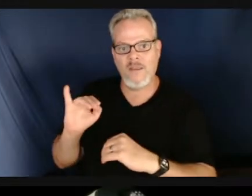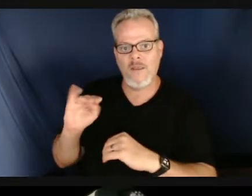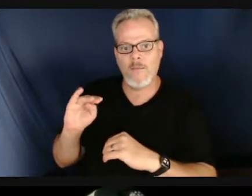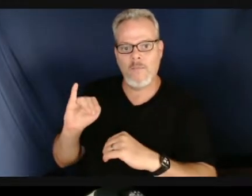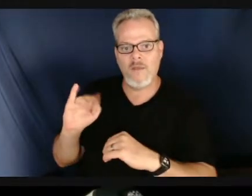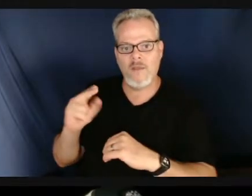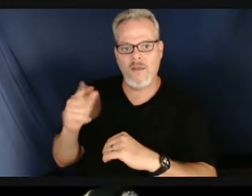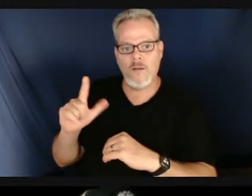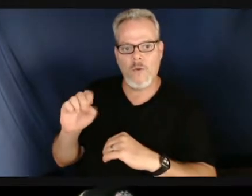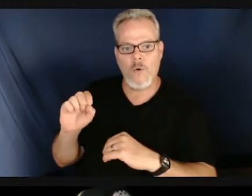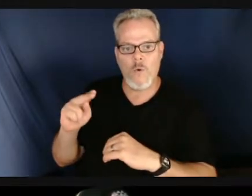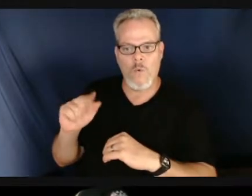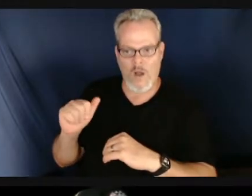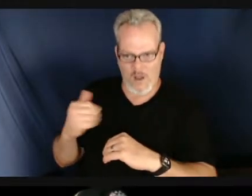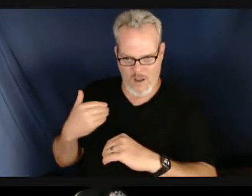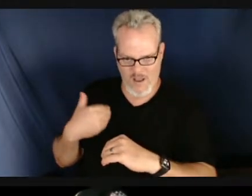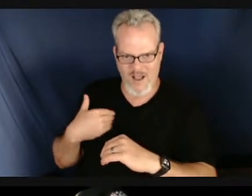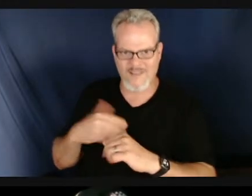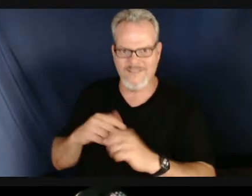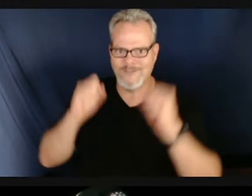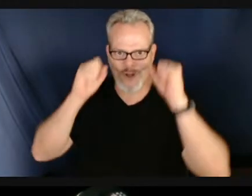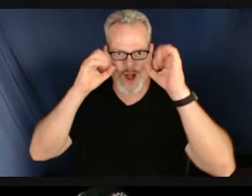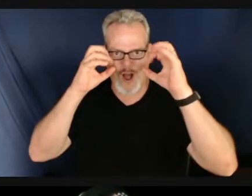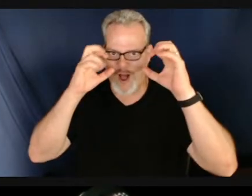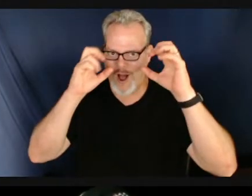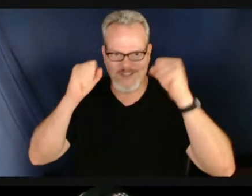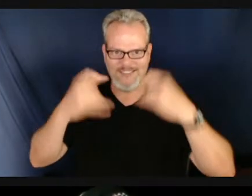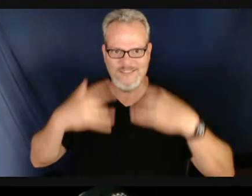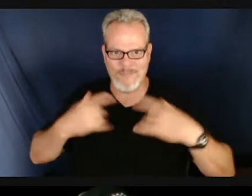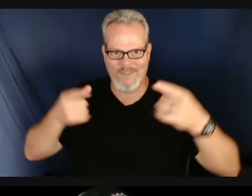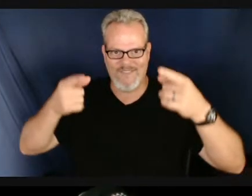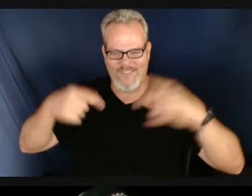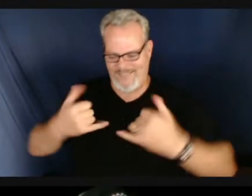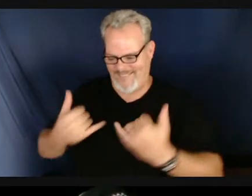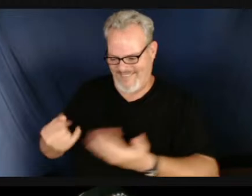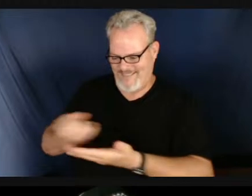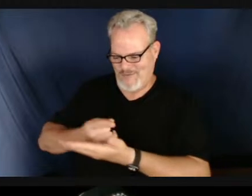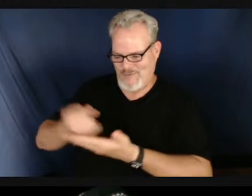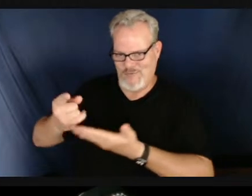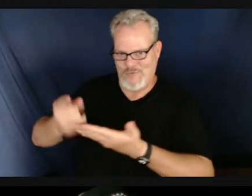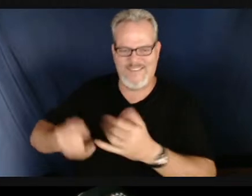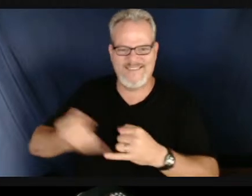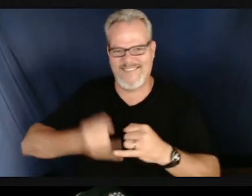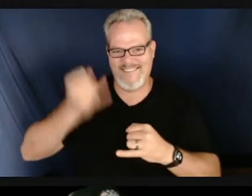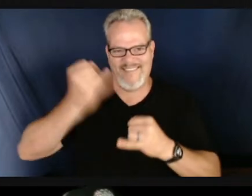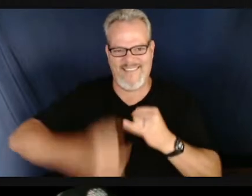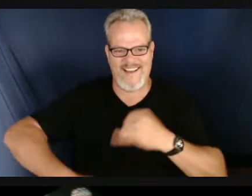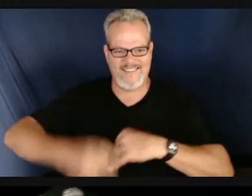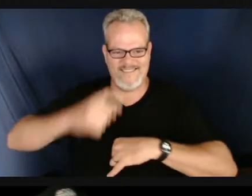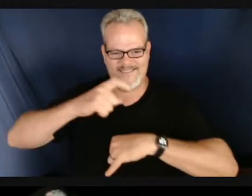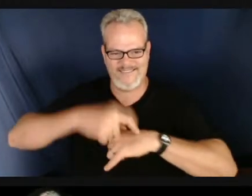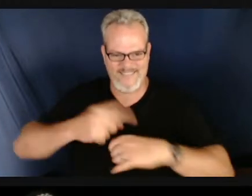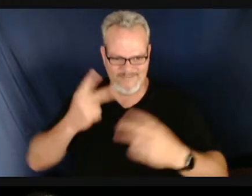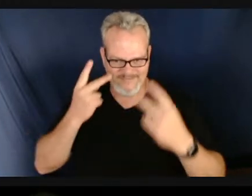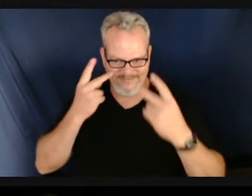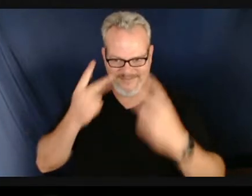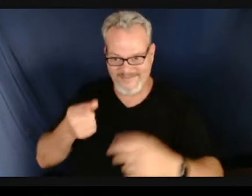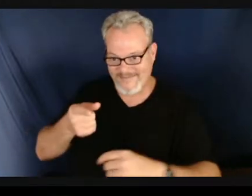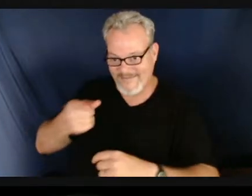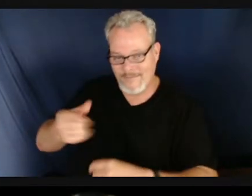event, and I think this weekend is the last one, May 4th. It's Journey into Earth's Prehistoric Oceans. My grandson